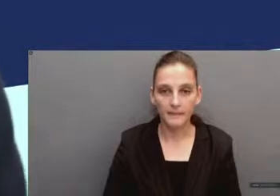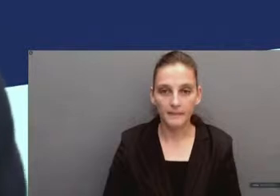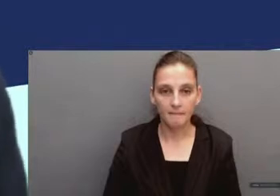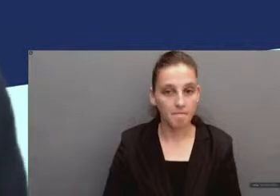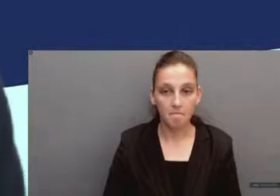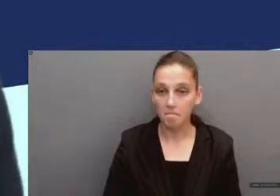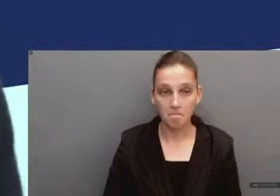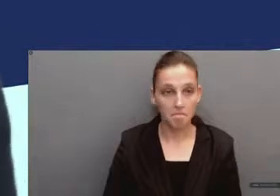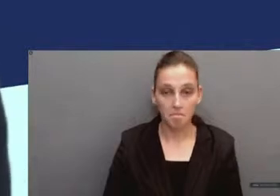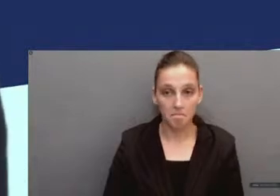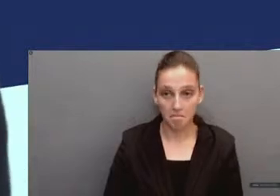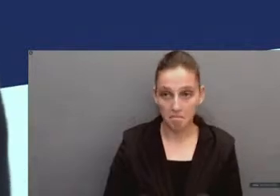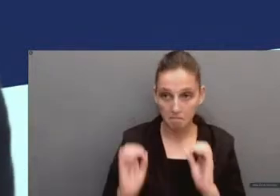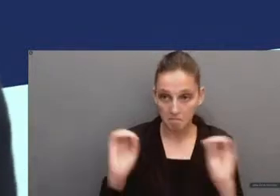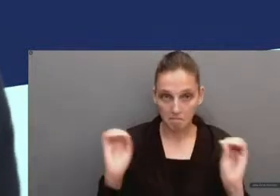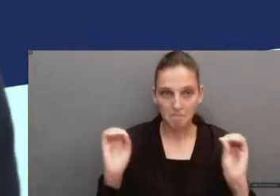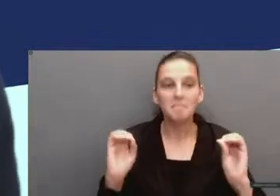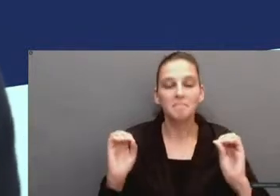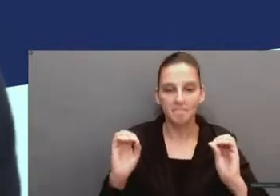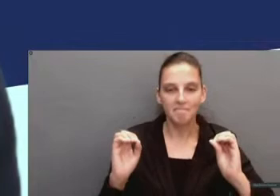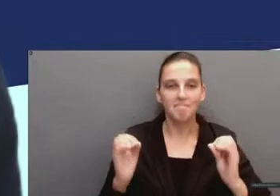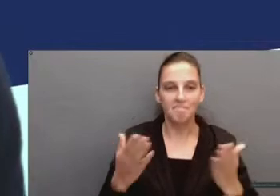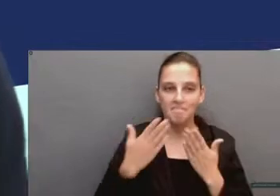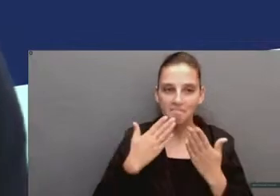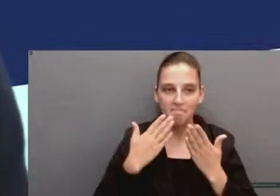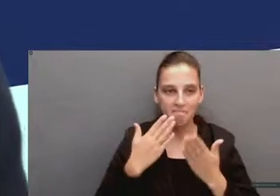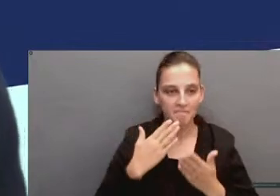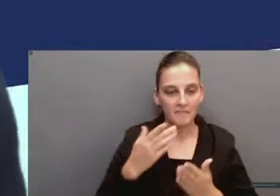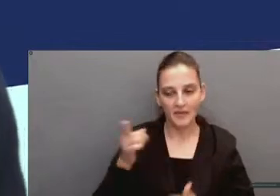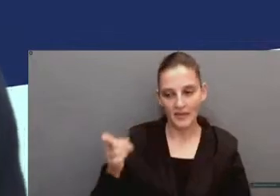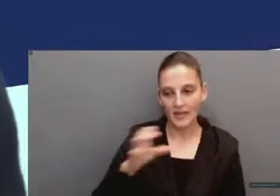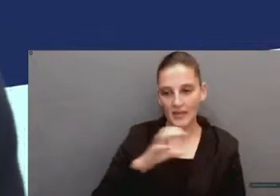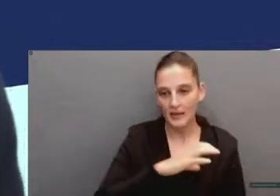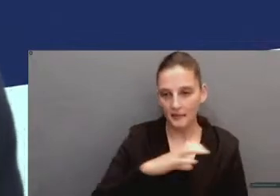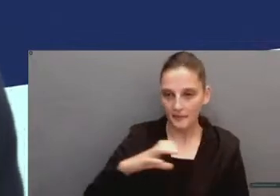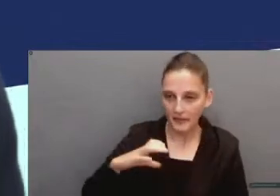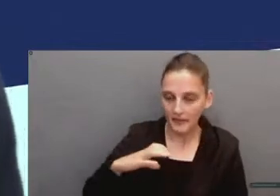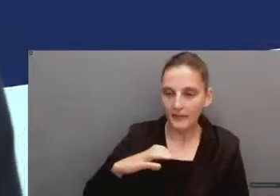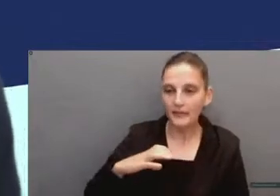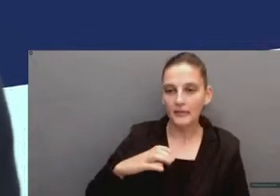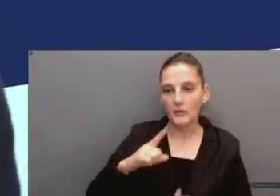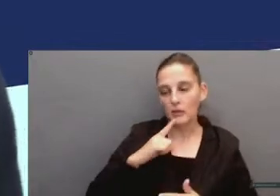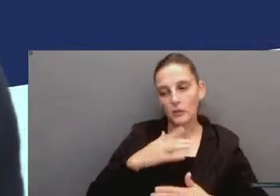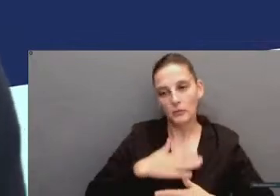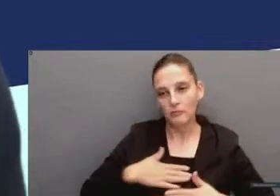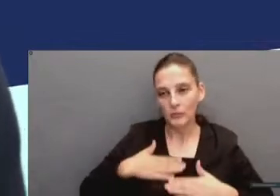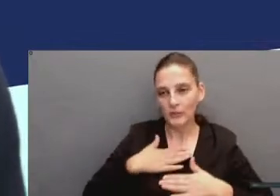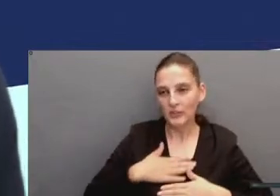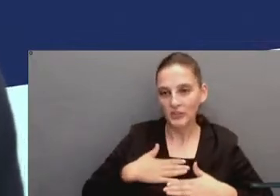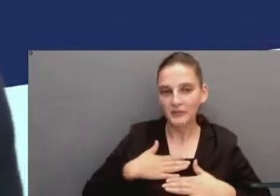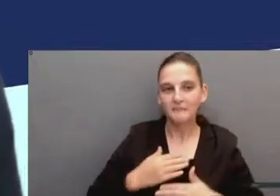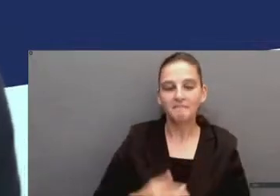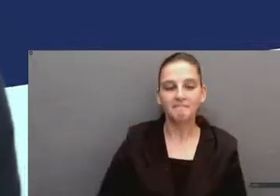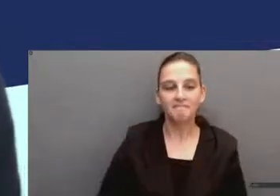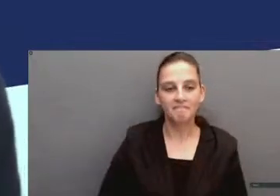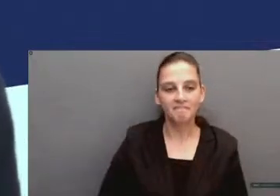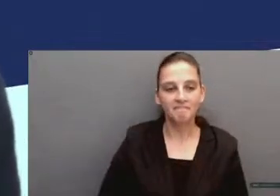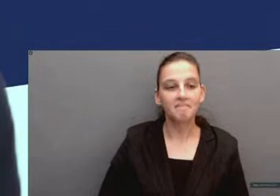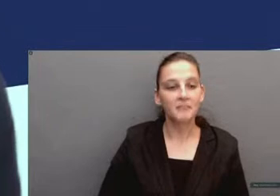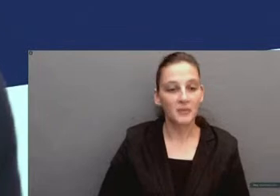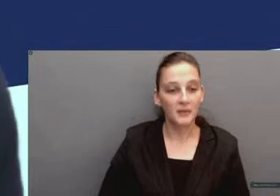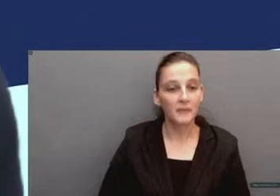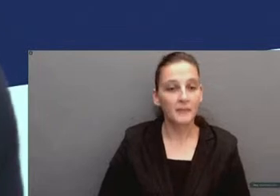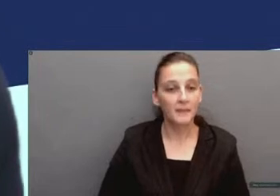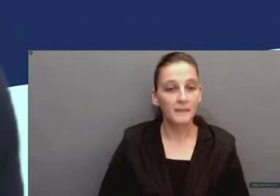Seeing no additional comment, thanks again to the subcommittee. Very, very much appreciated. Okay,